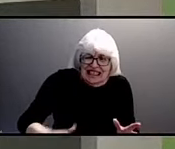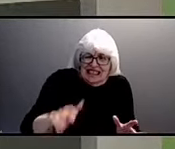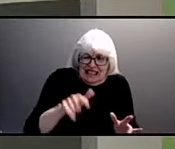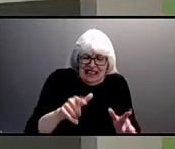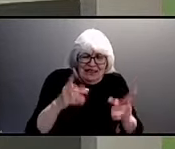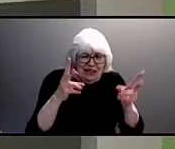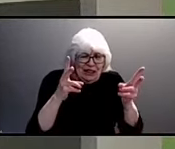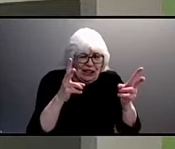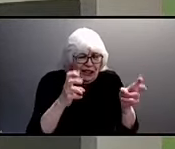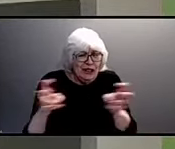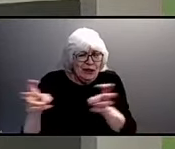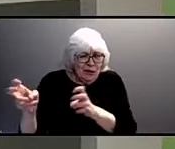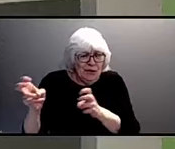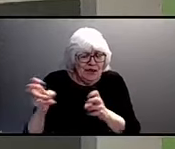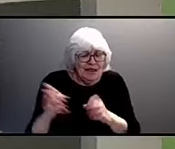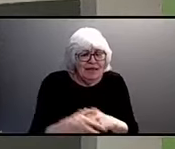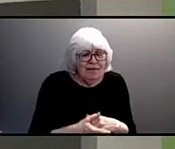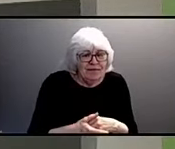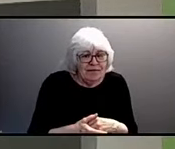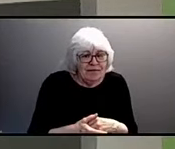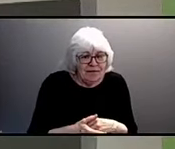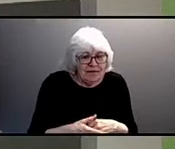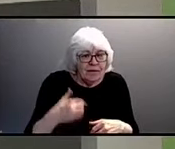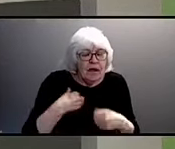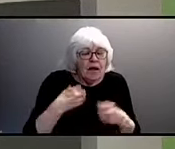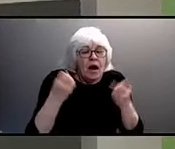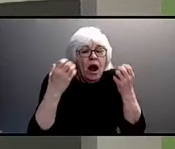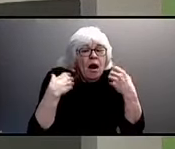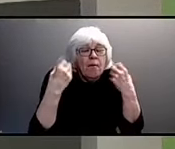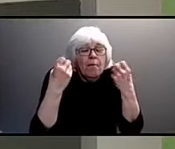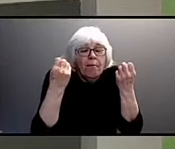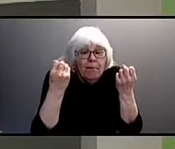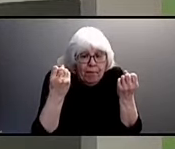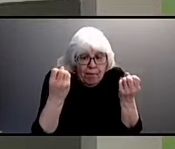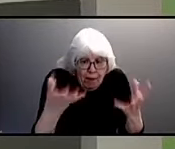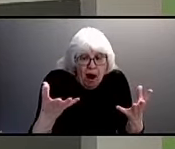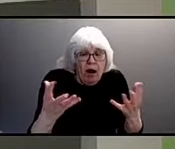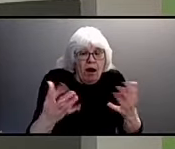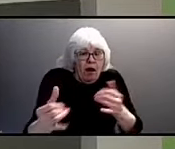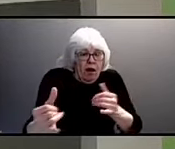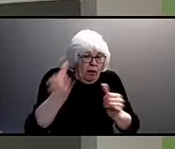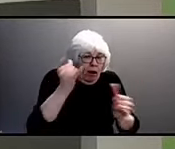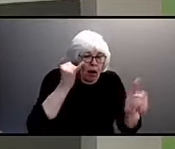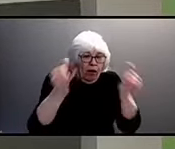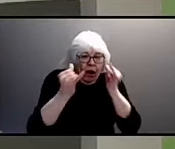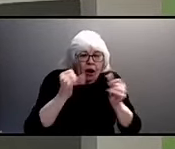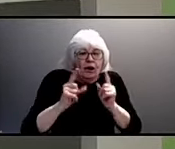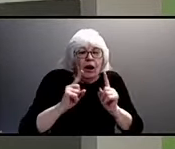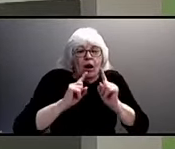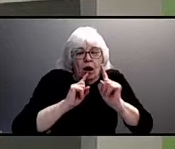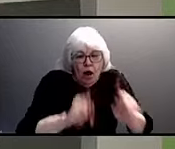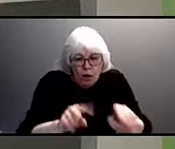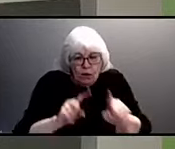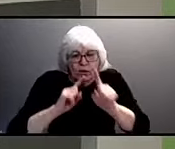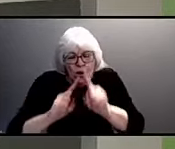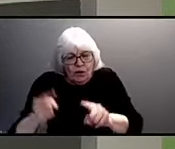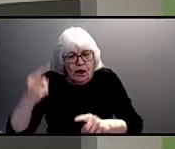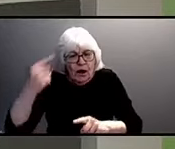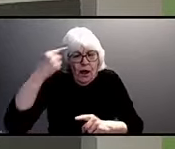getting many, many calls to investigate what appears to be smoke or visible